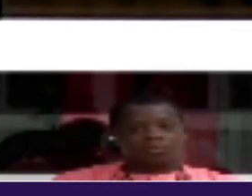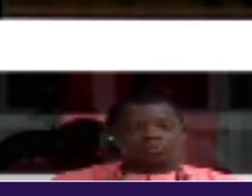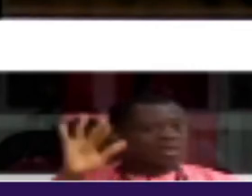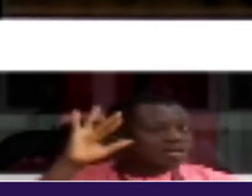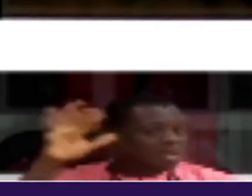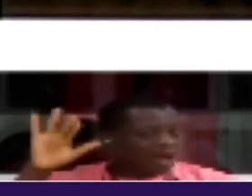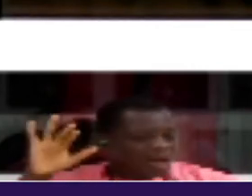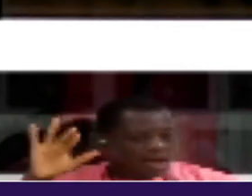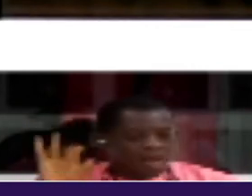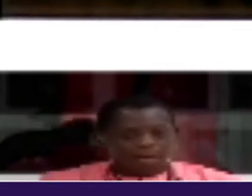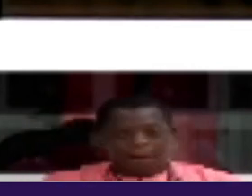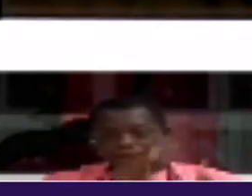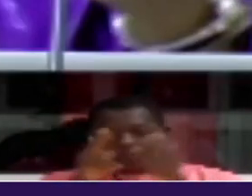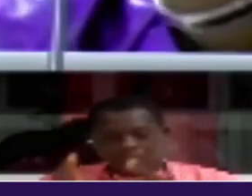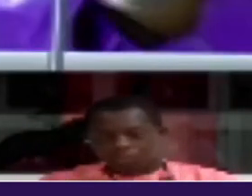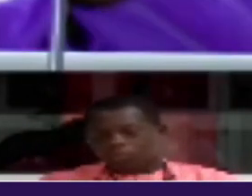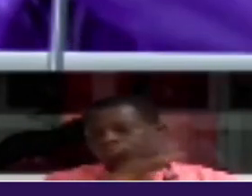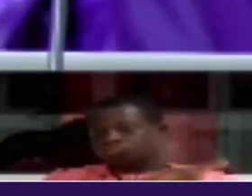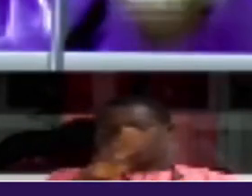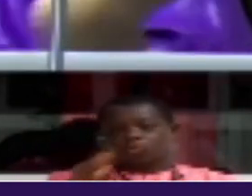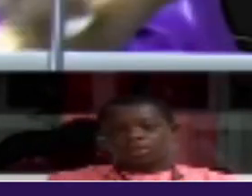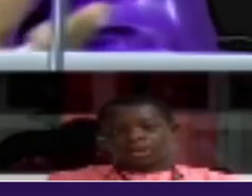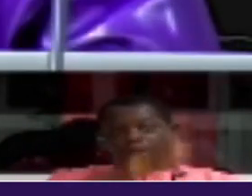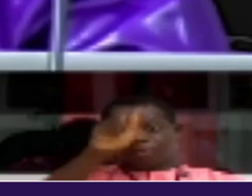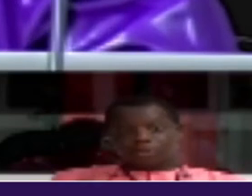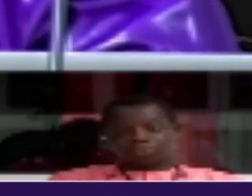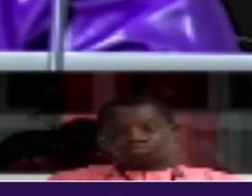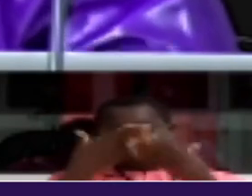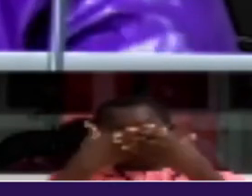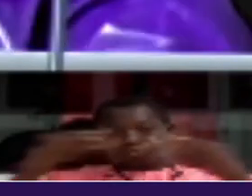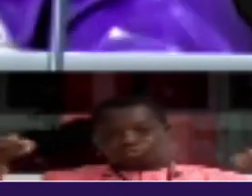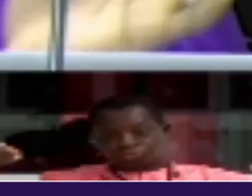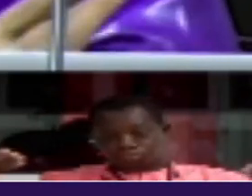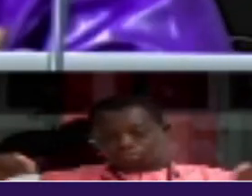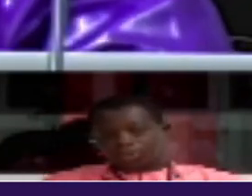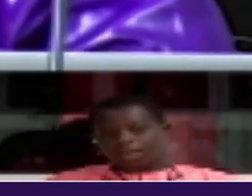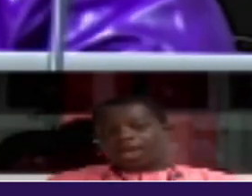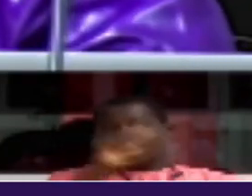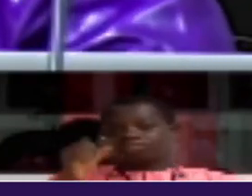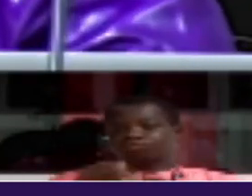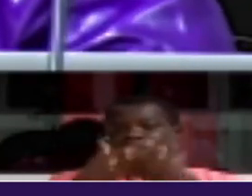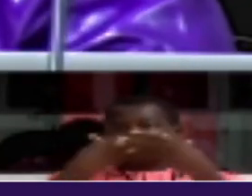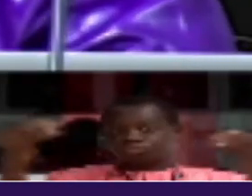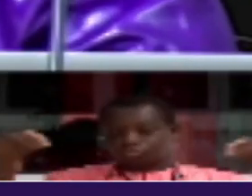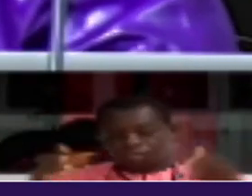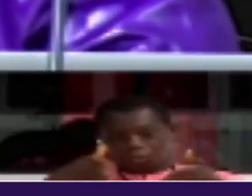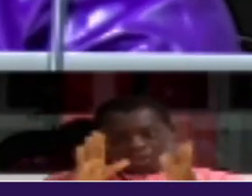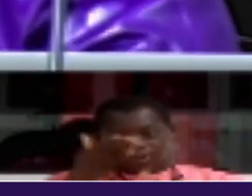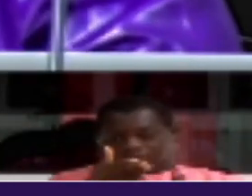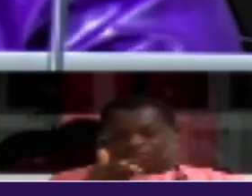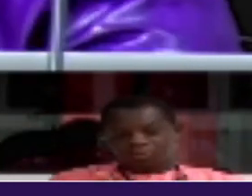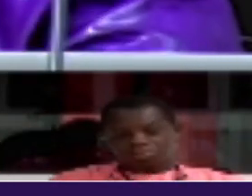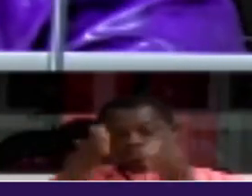a gunshot. So the victim just suddenly evaporated from and just disappeared like that. I don't know